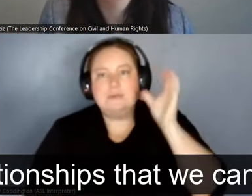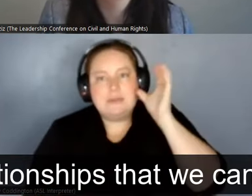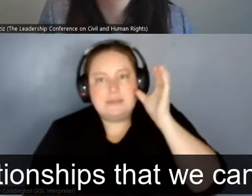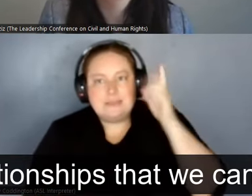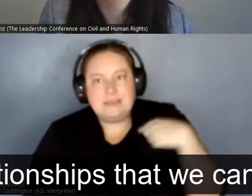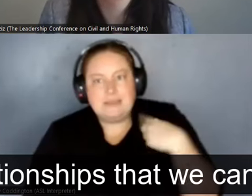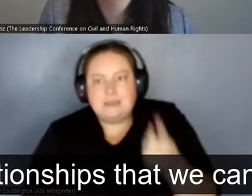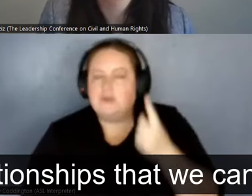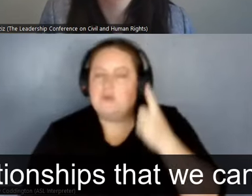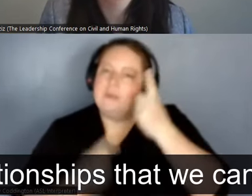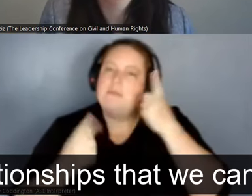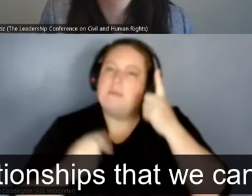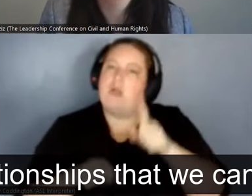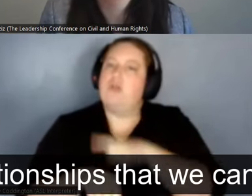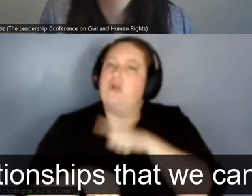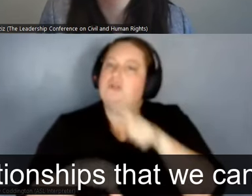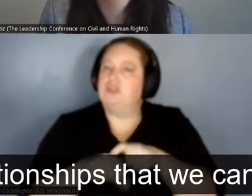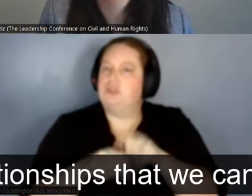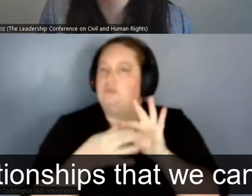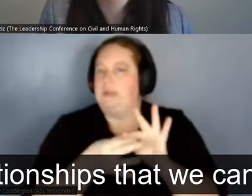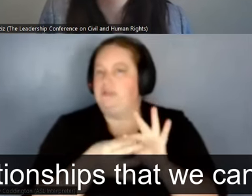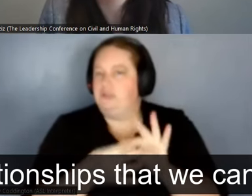those long-term relationships that we can be building.